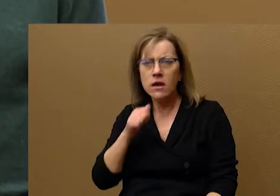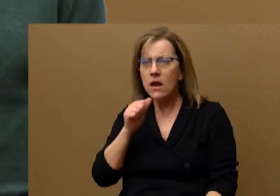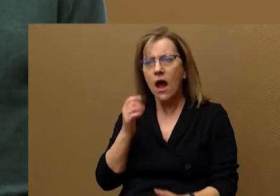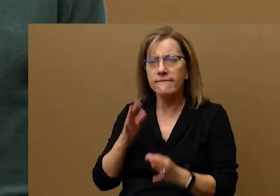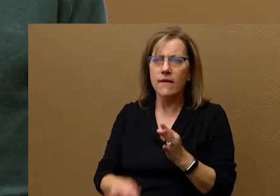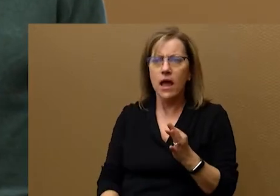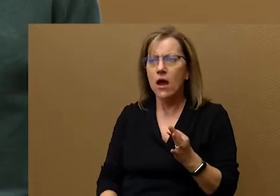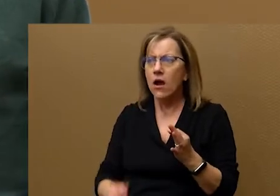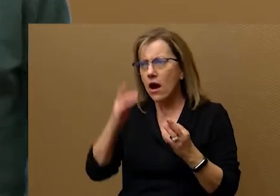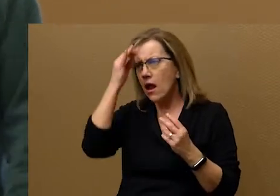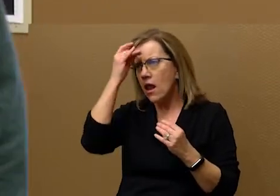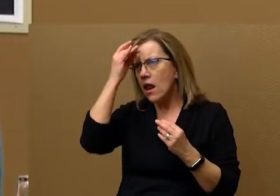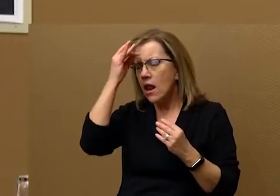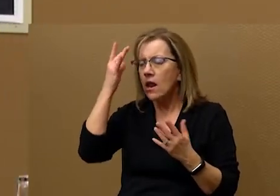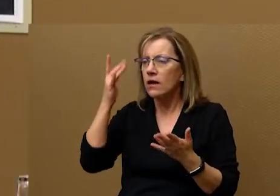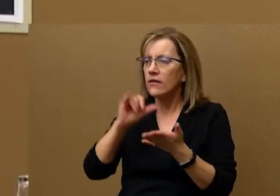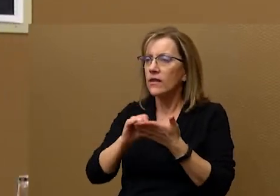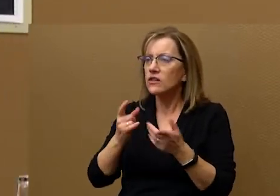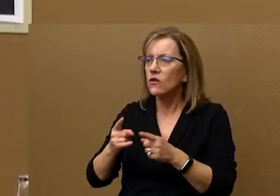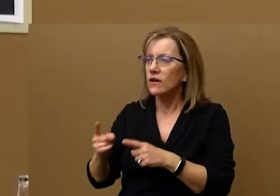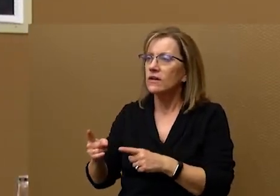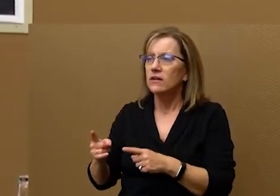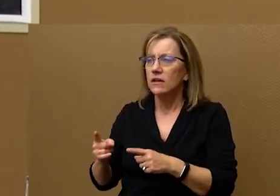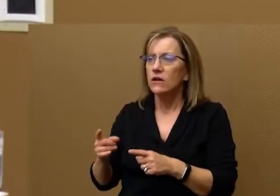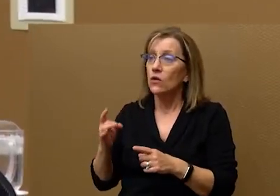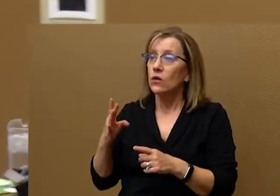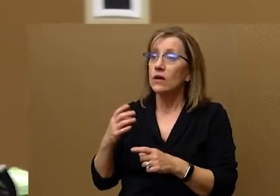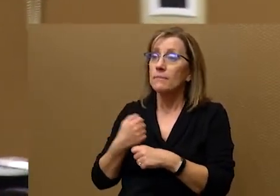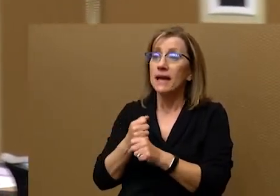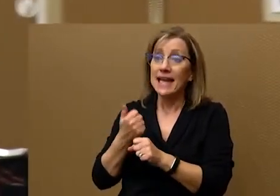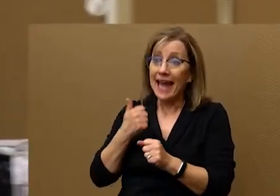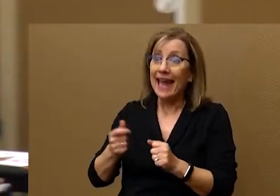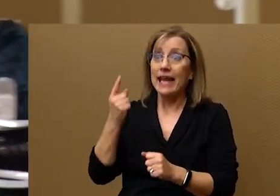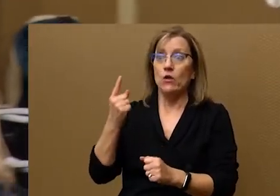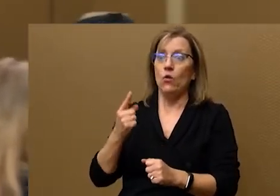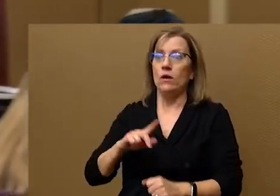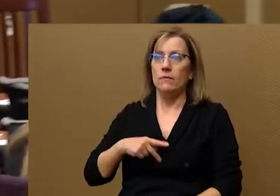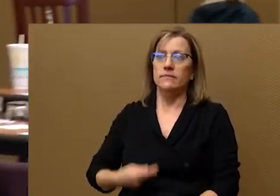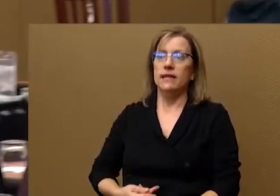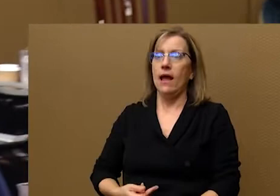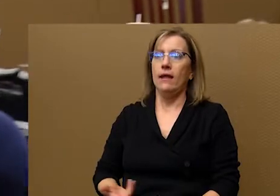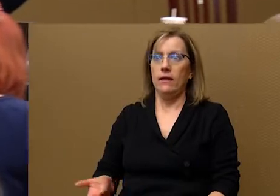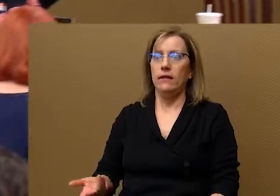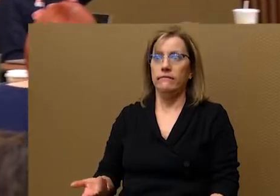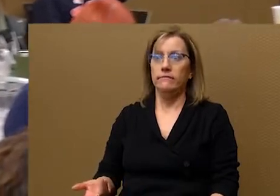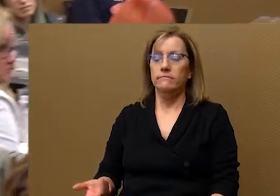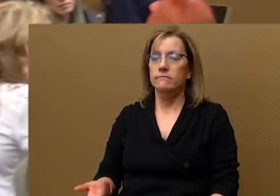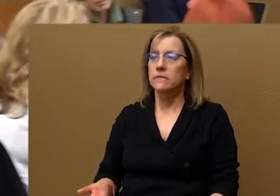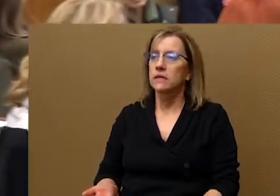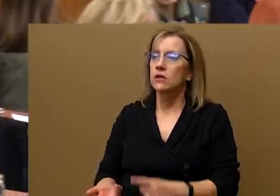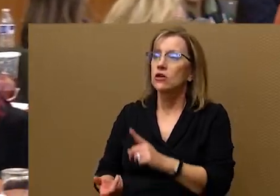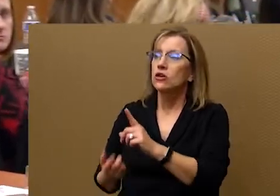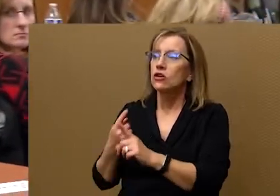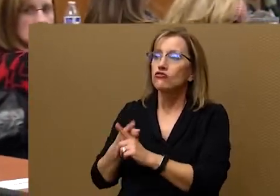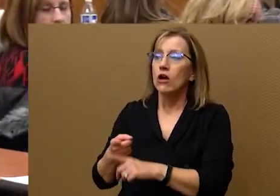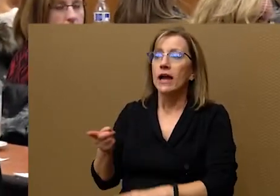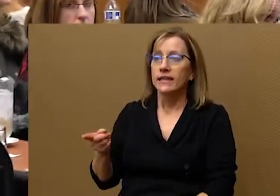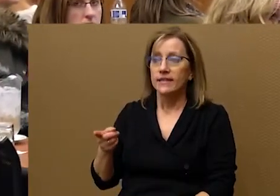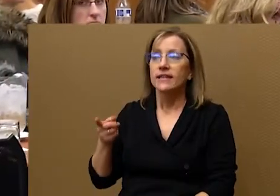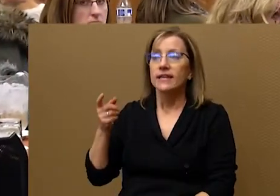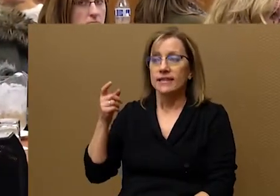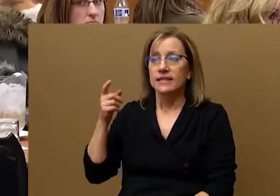the whole that's not fair to me thing going on, which could definitely make anyone feel upset.